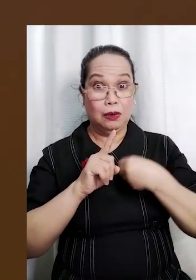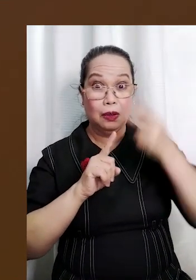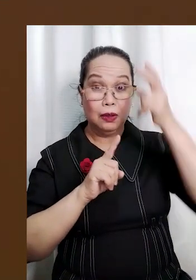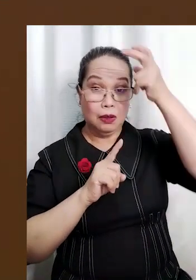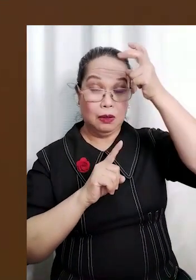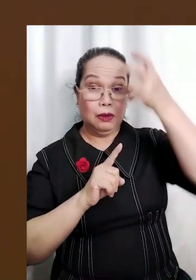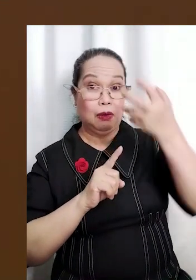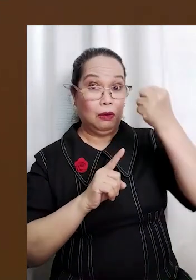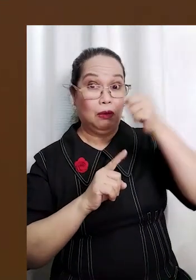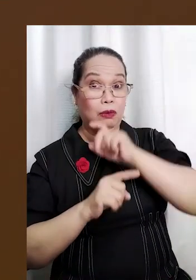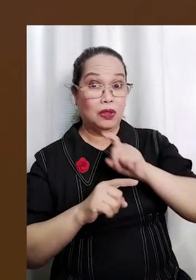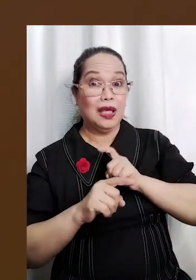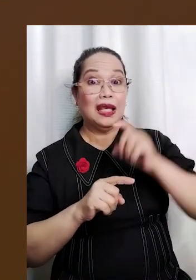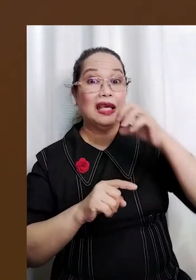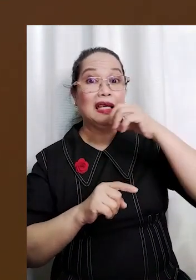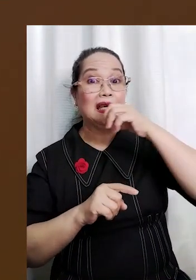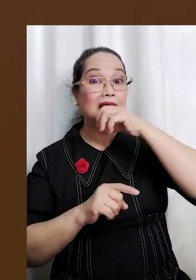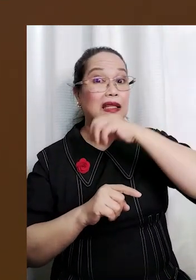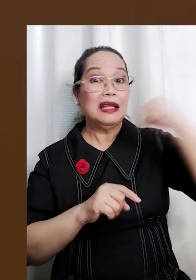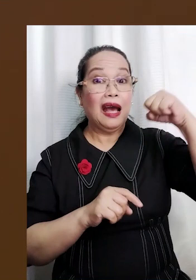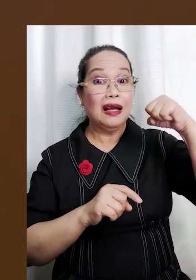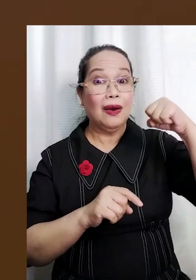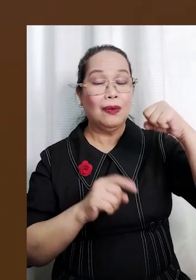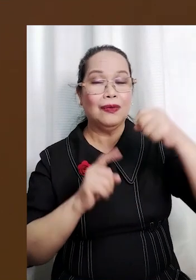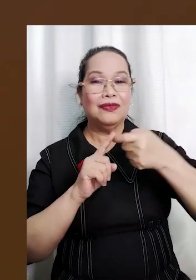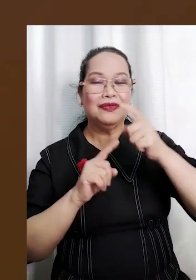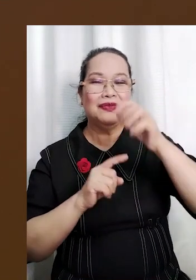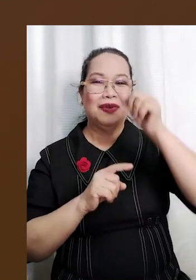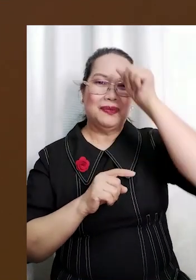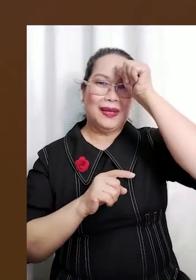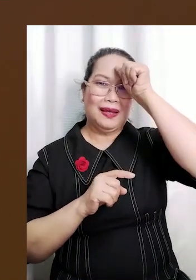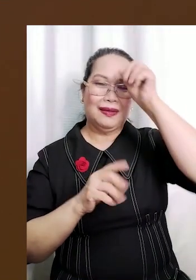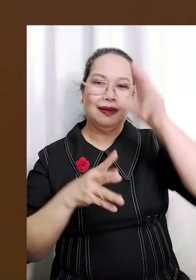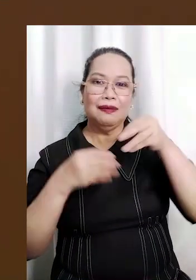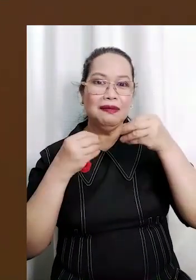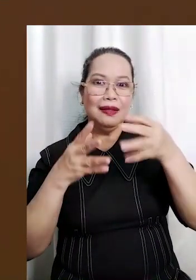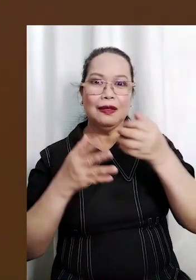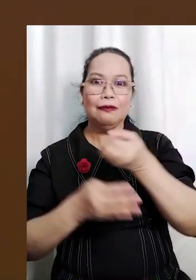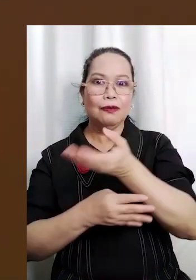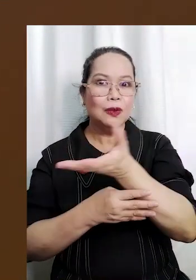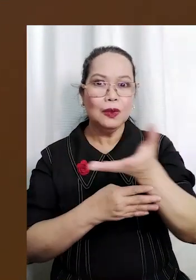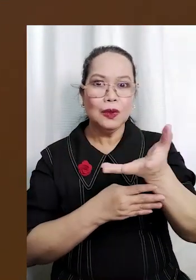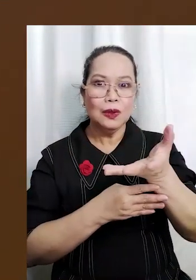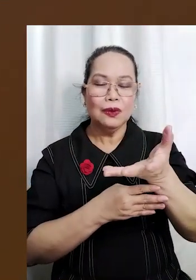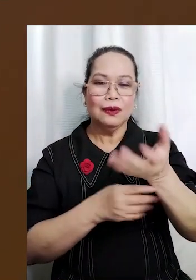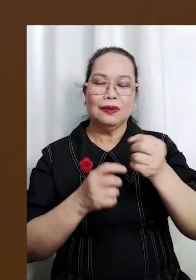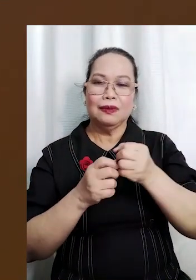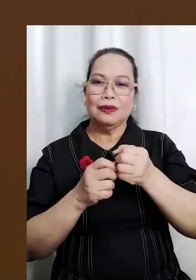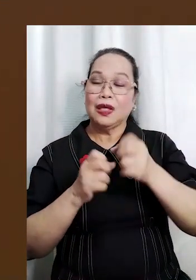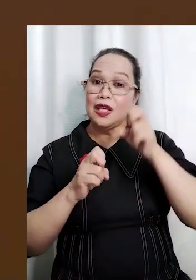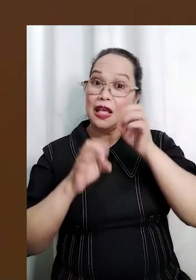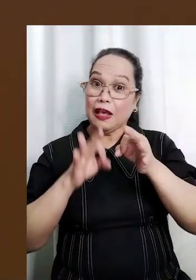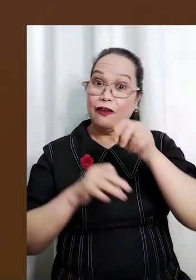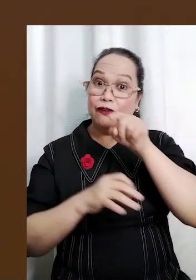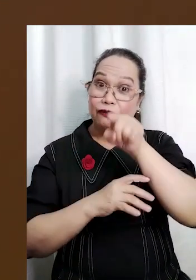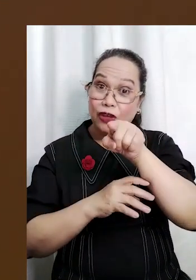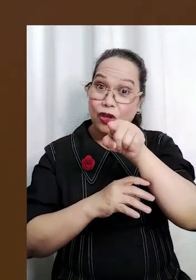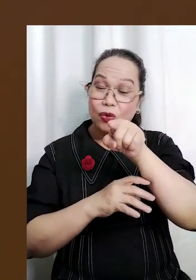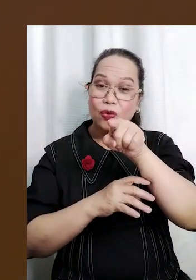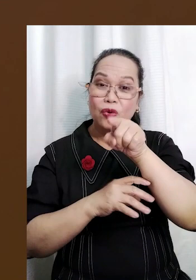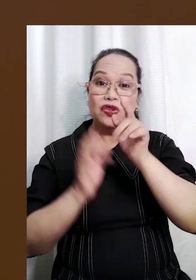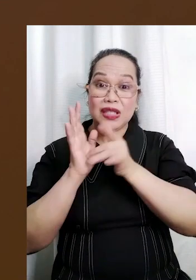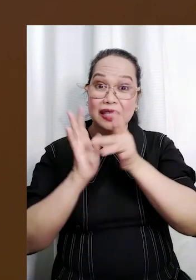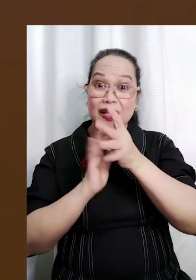yung mga kingdoms na yun. Actually, inagaw niya yun. Kaya done. And I can give it to anyone I want to if